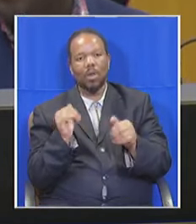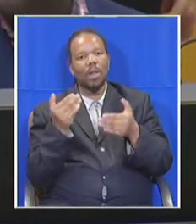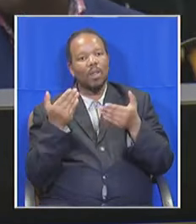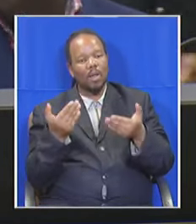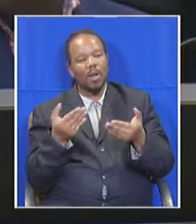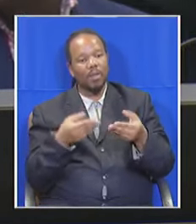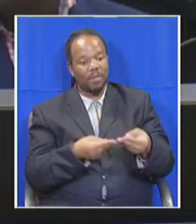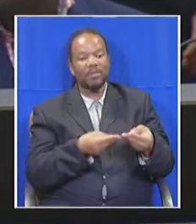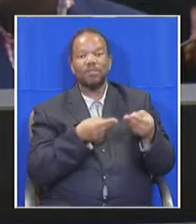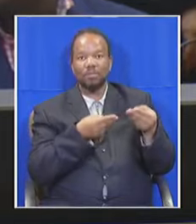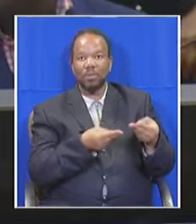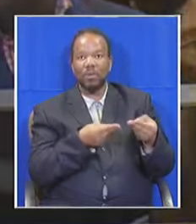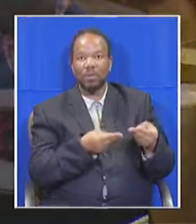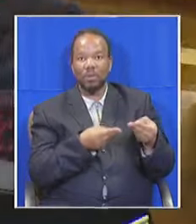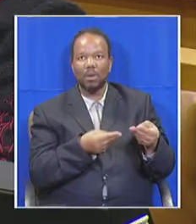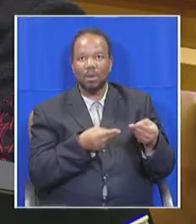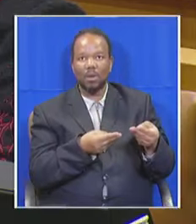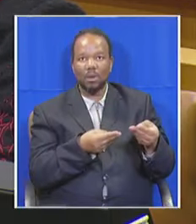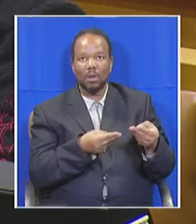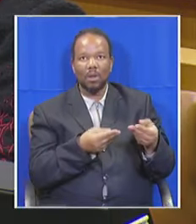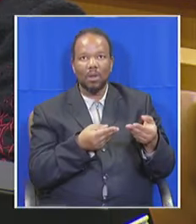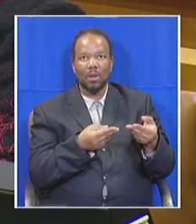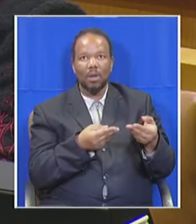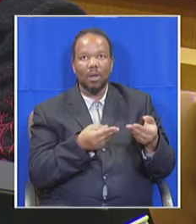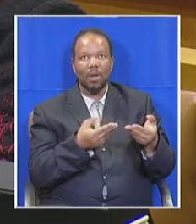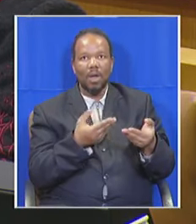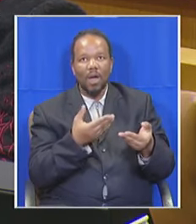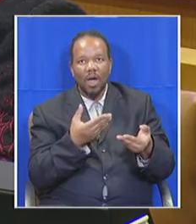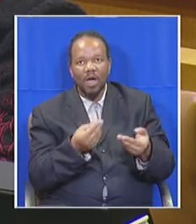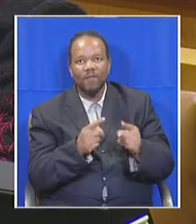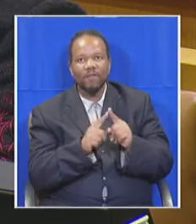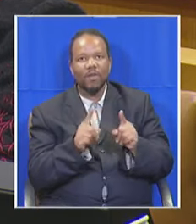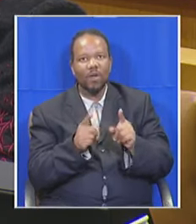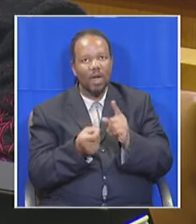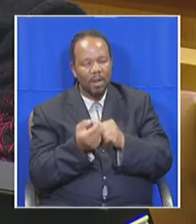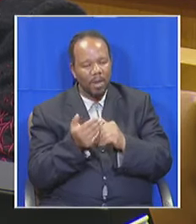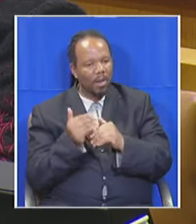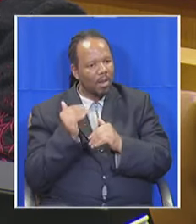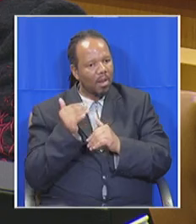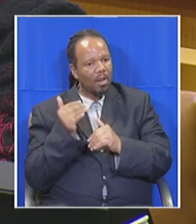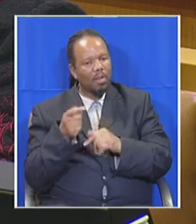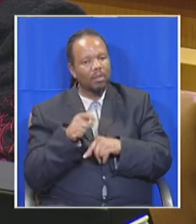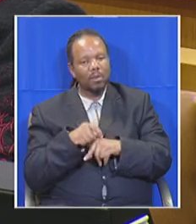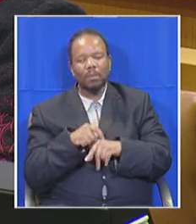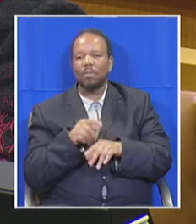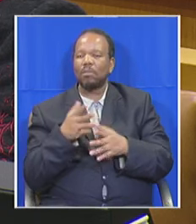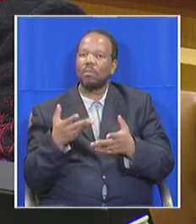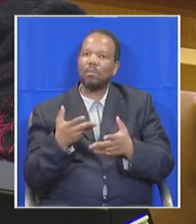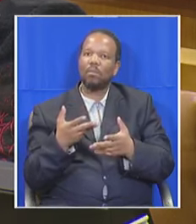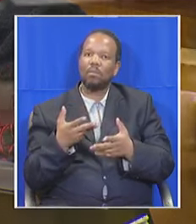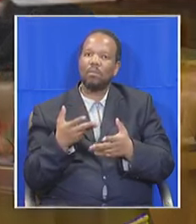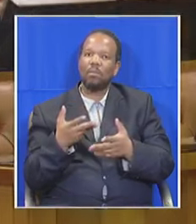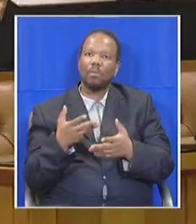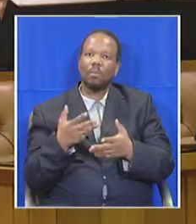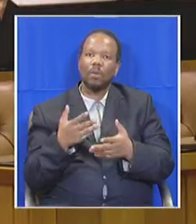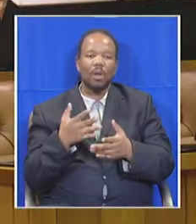Bill introduced in 2015 was thus long overdue. It replaces a constellation